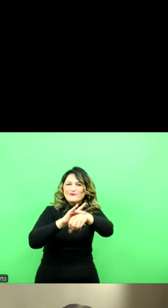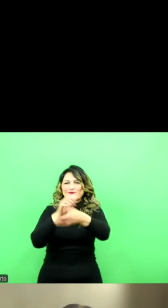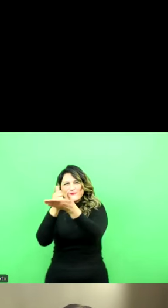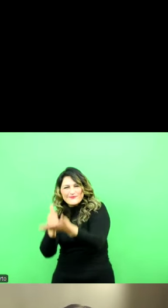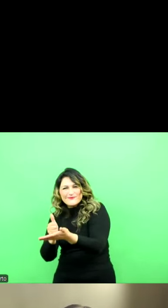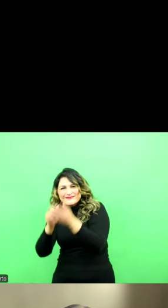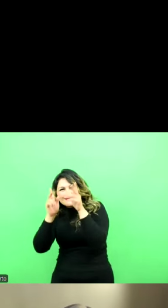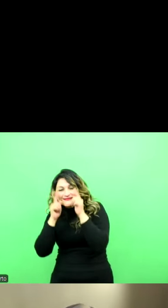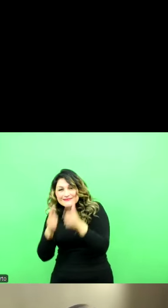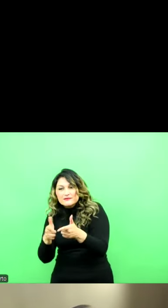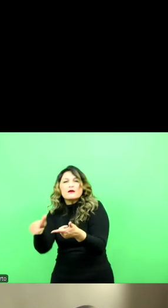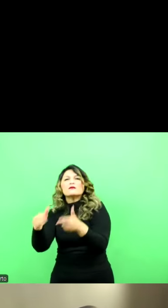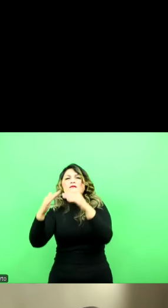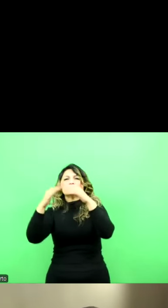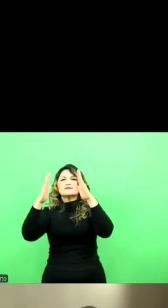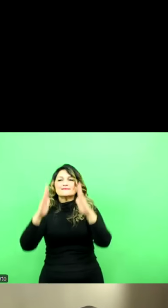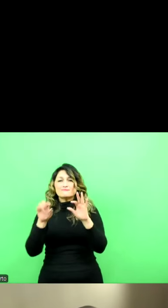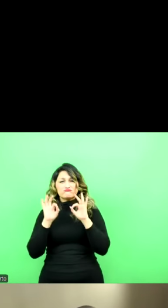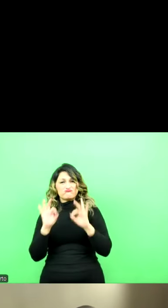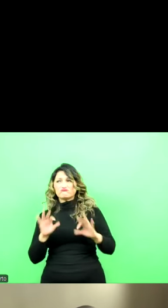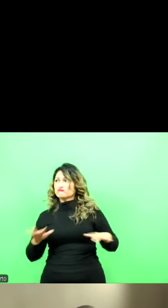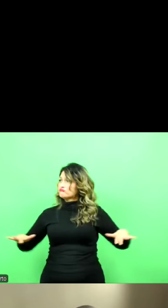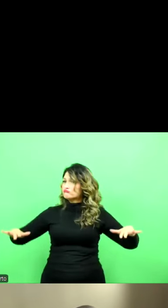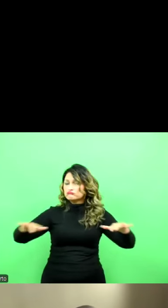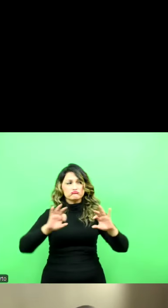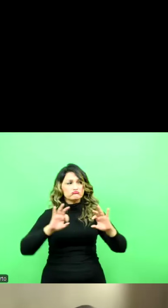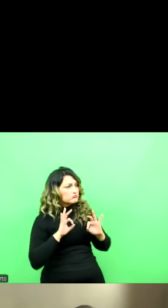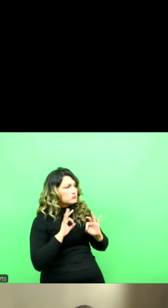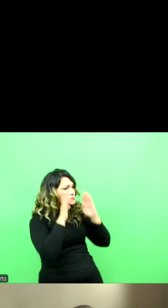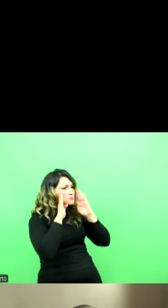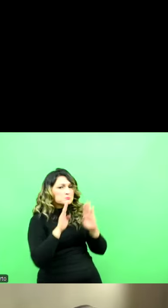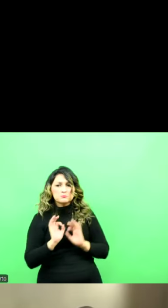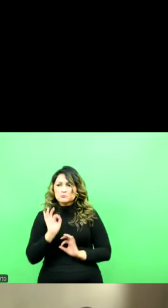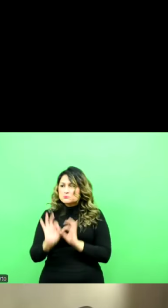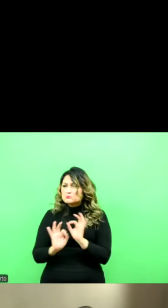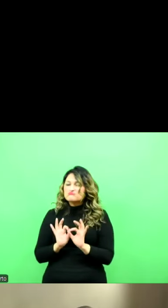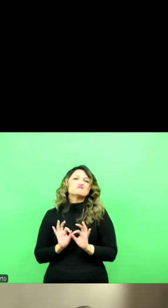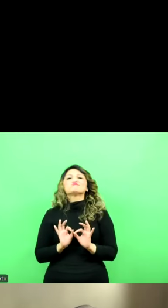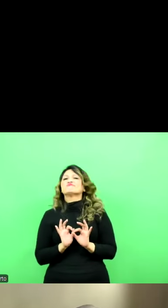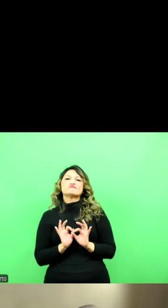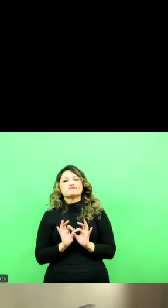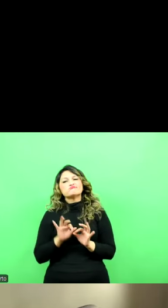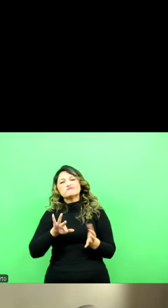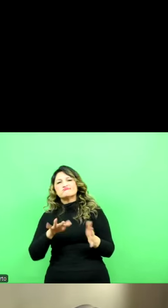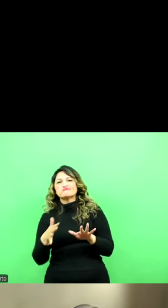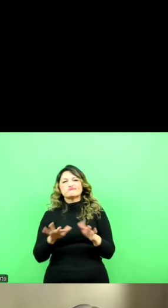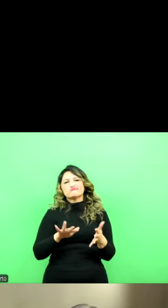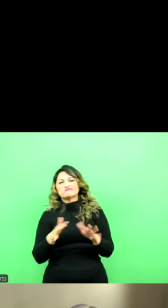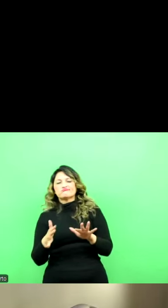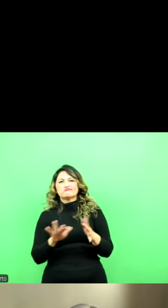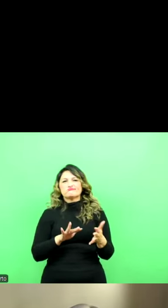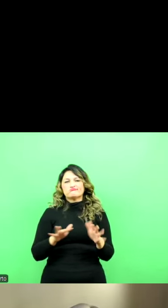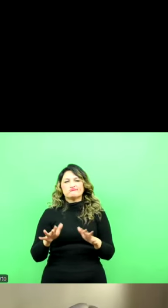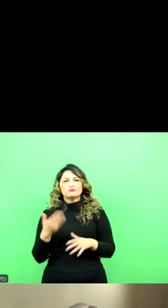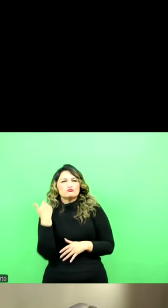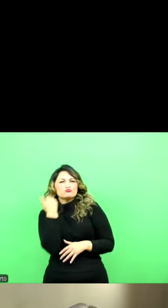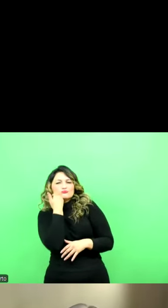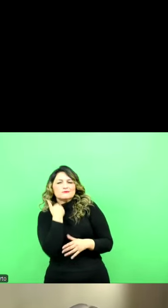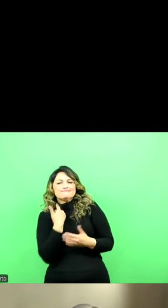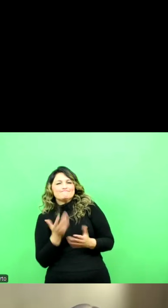situation. Also, depending on the facility itself, there could be uneven